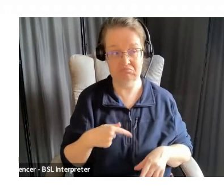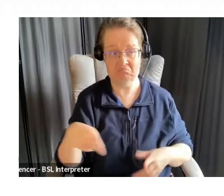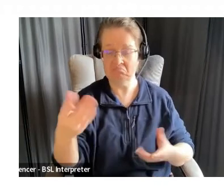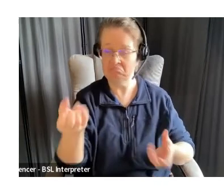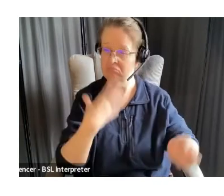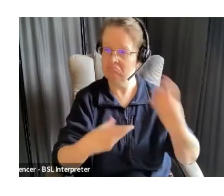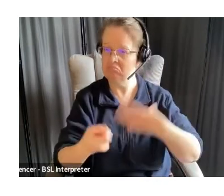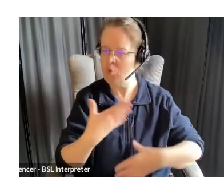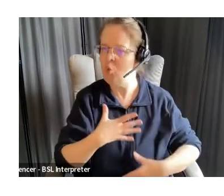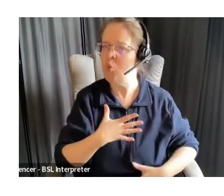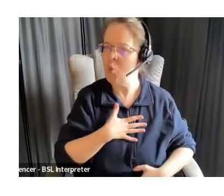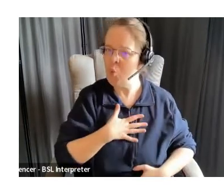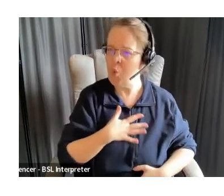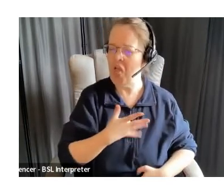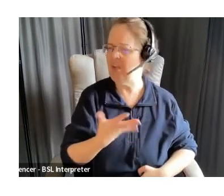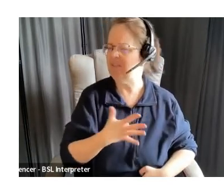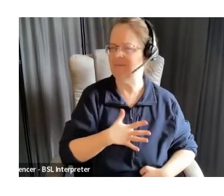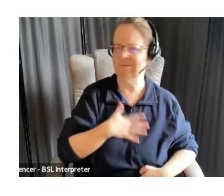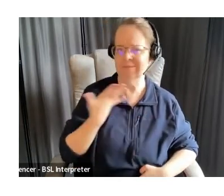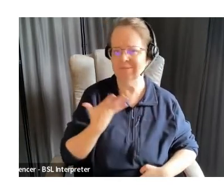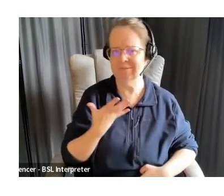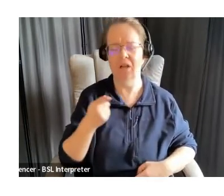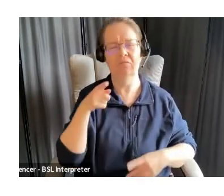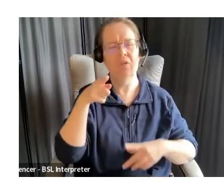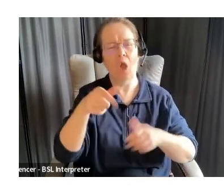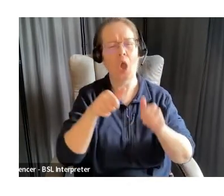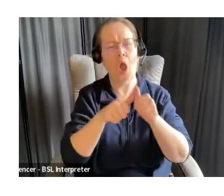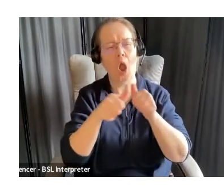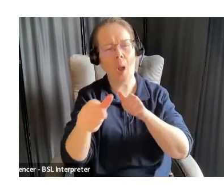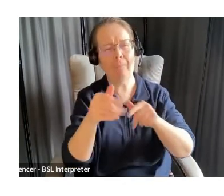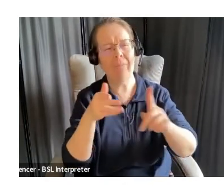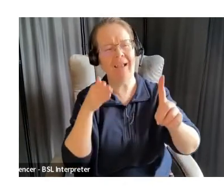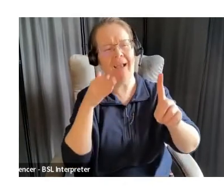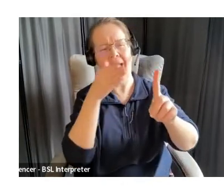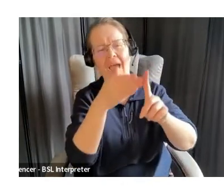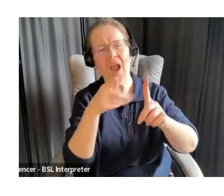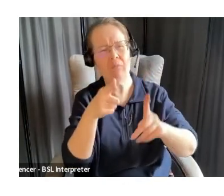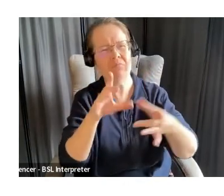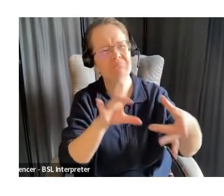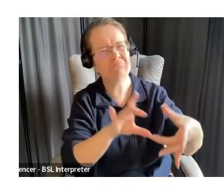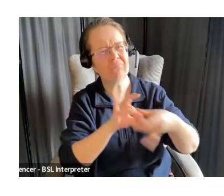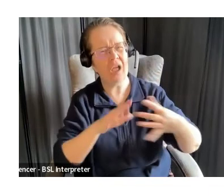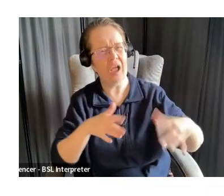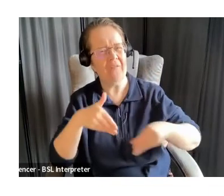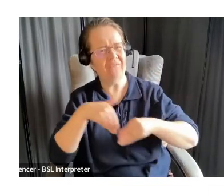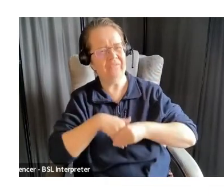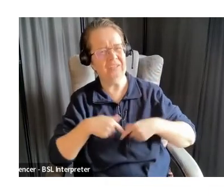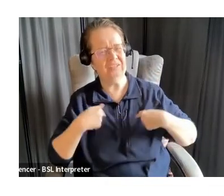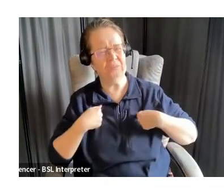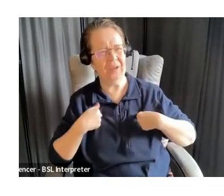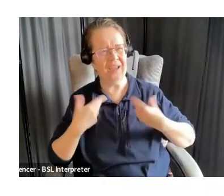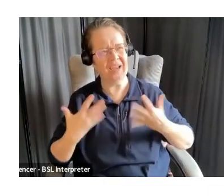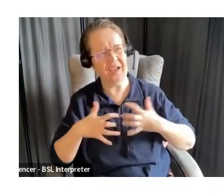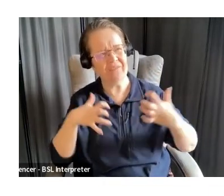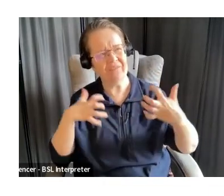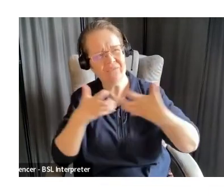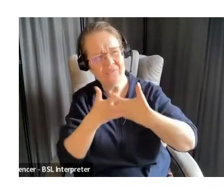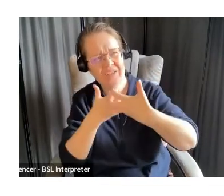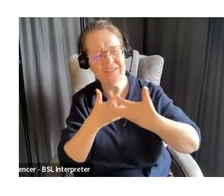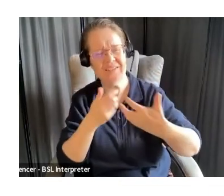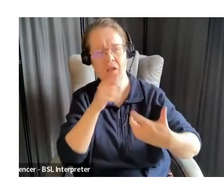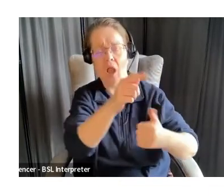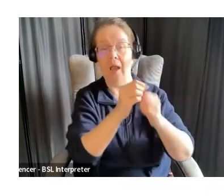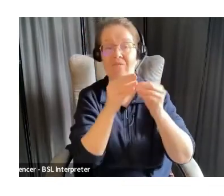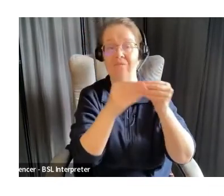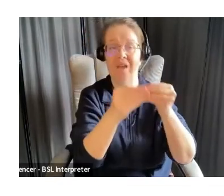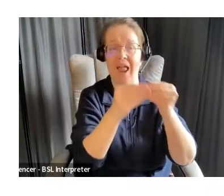hearing? Is it the direction of where the company's headed and going? Does that fit in with you? Are their values the same as